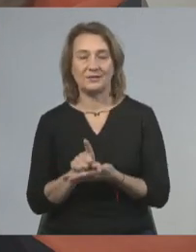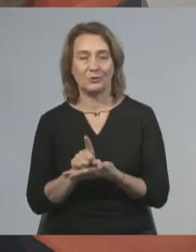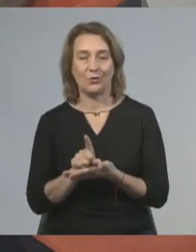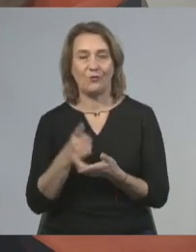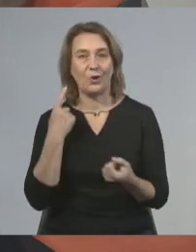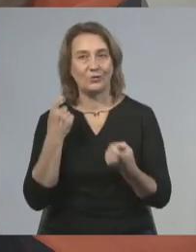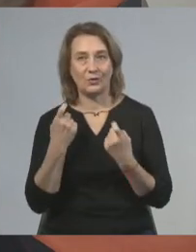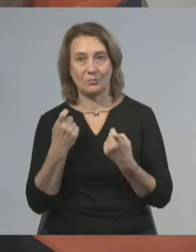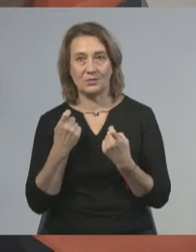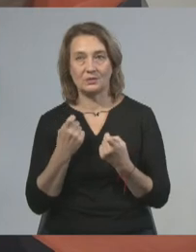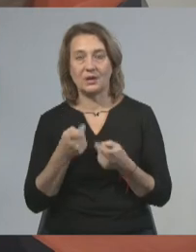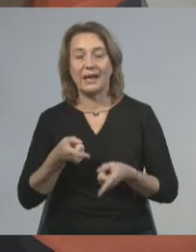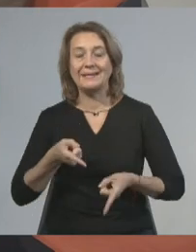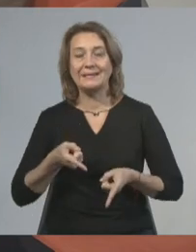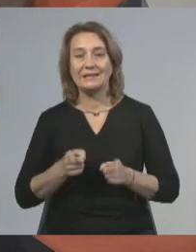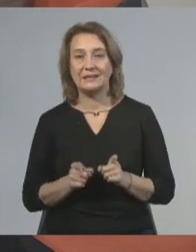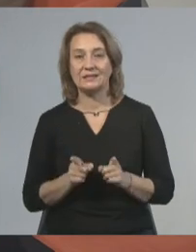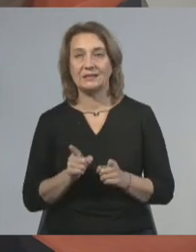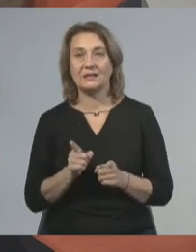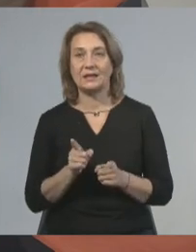share the information